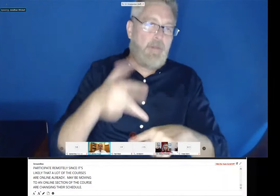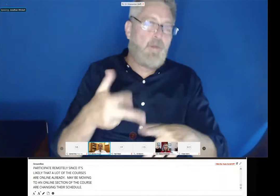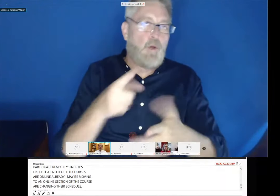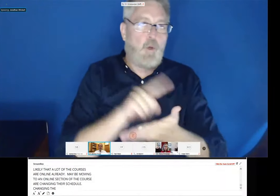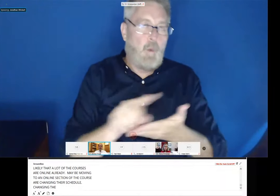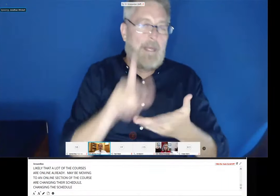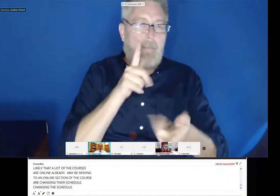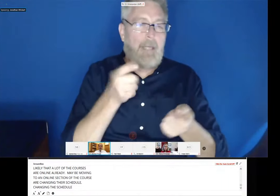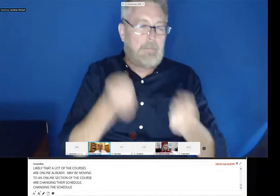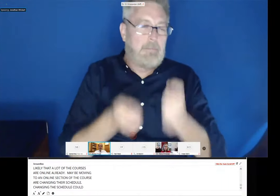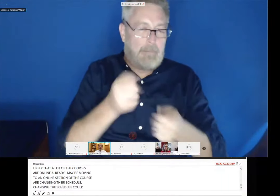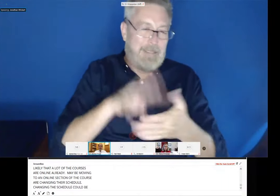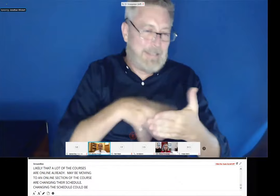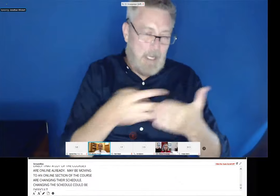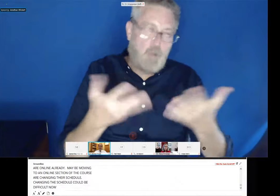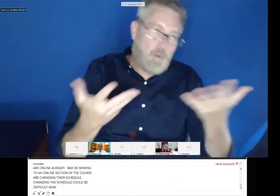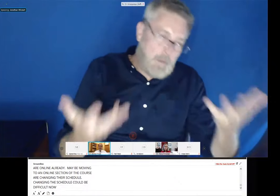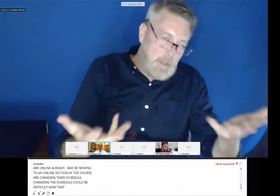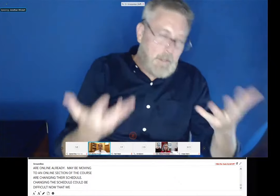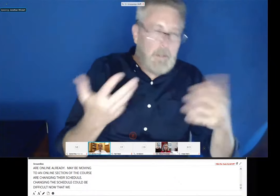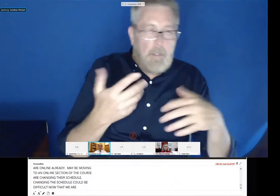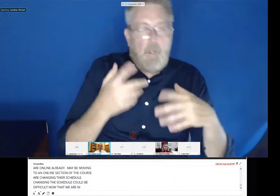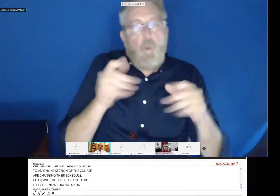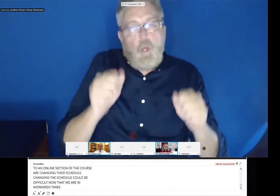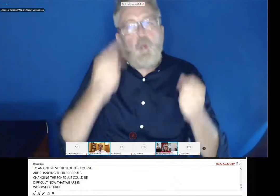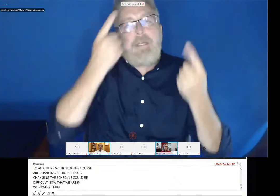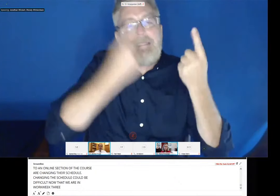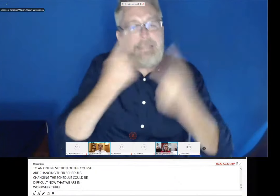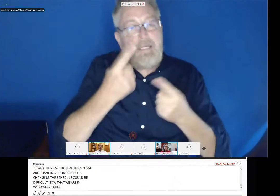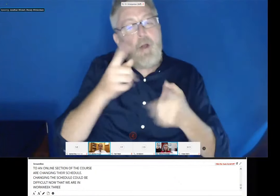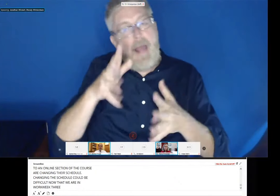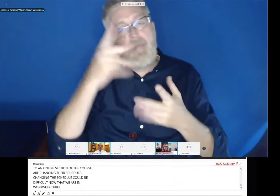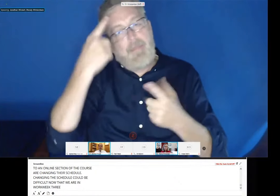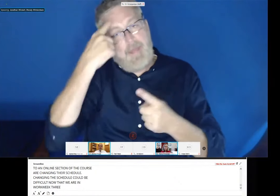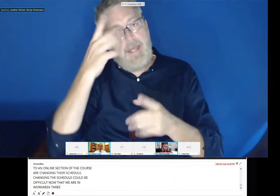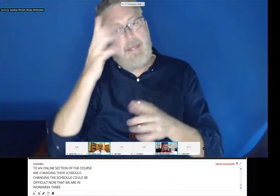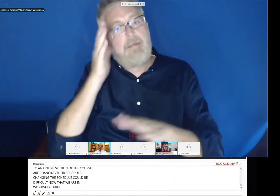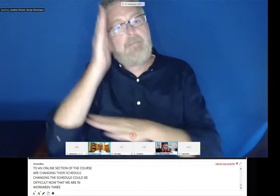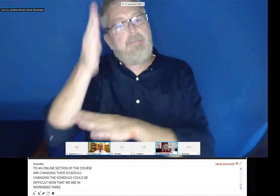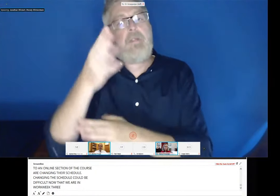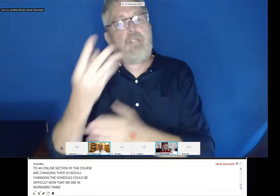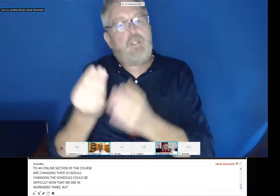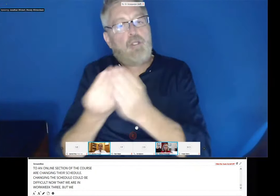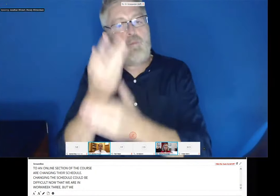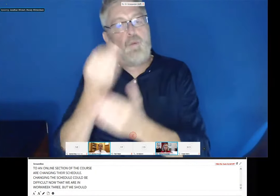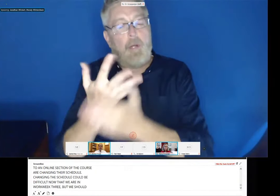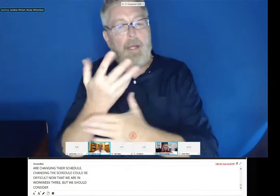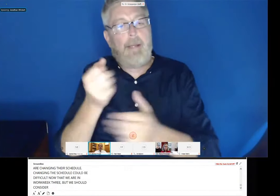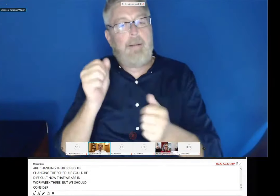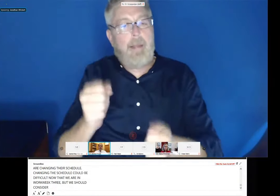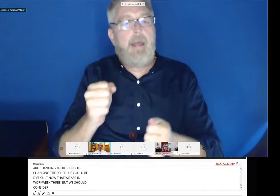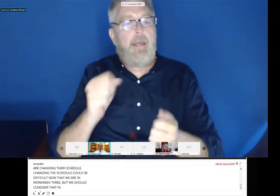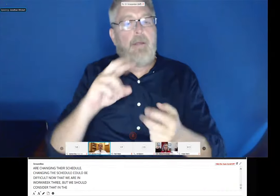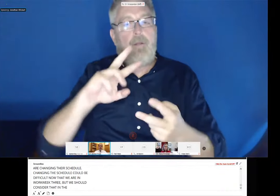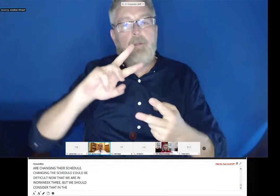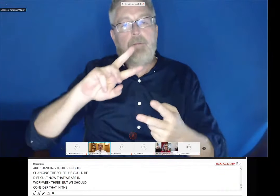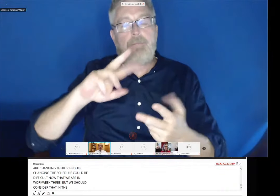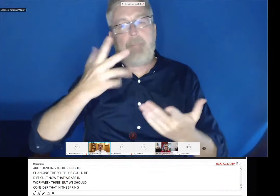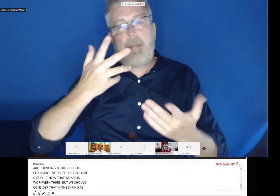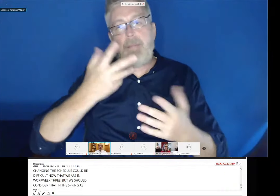but that should be an option that we look at and even consider the spring as well. Is it possible to flip a course